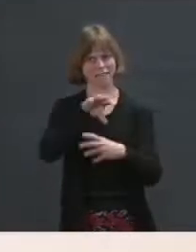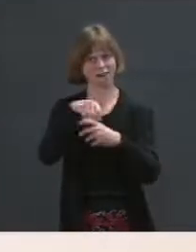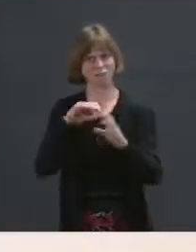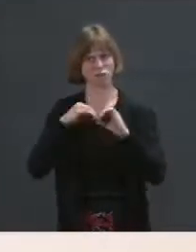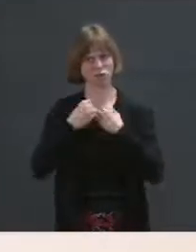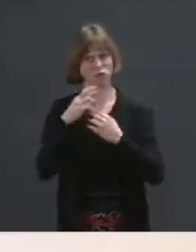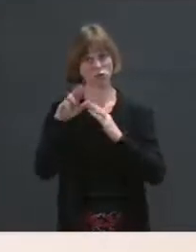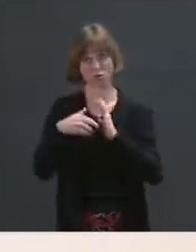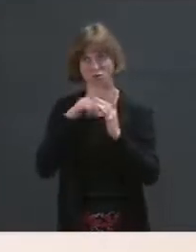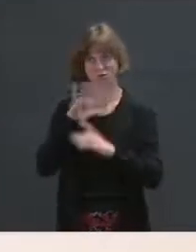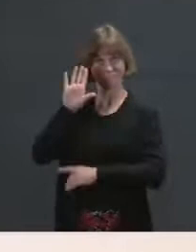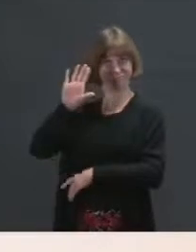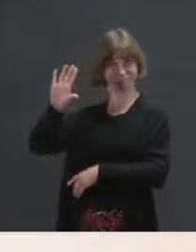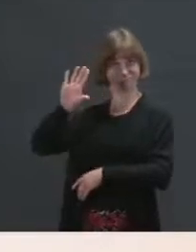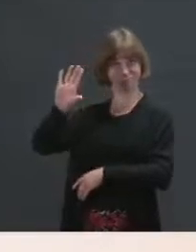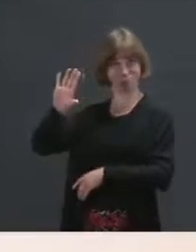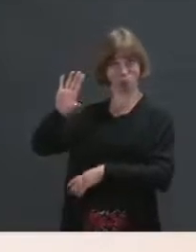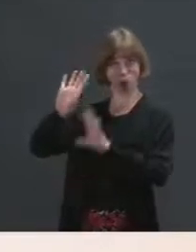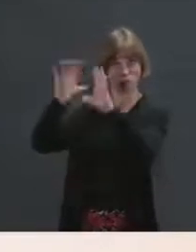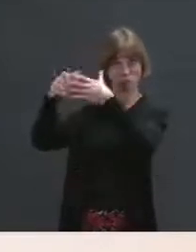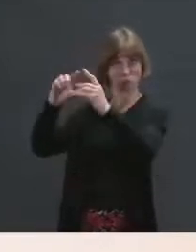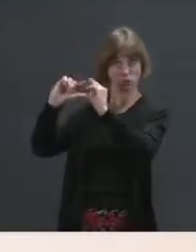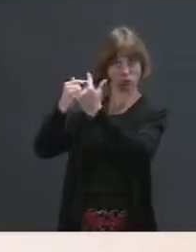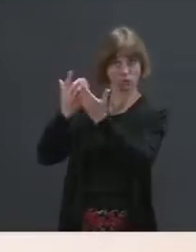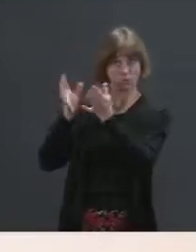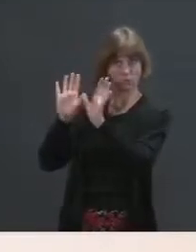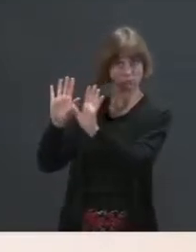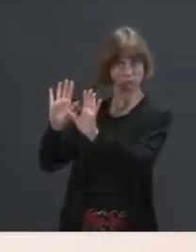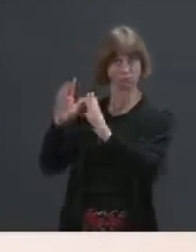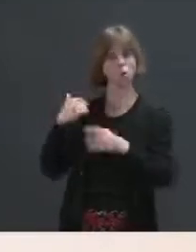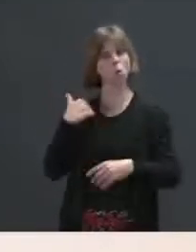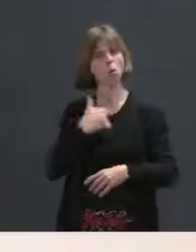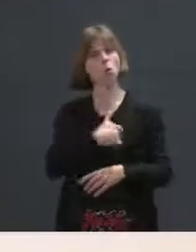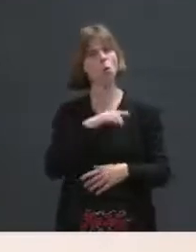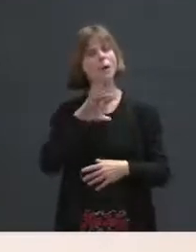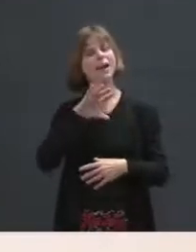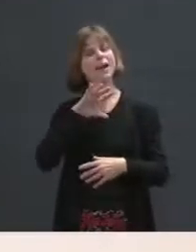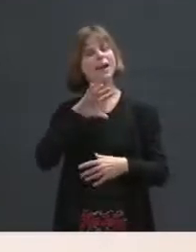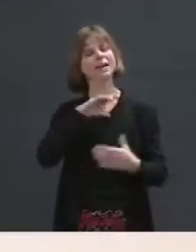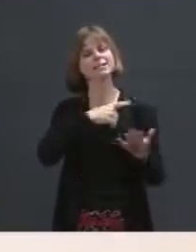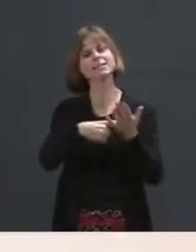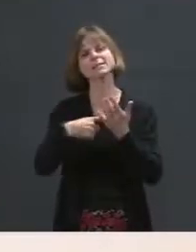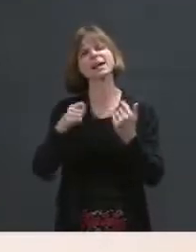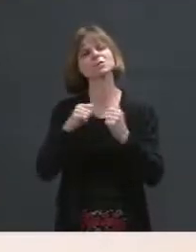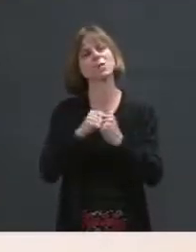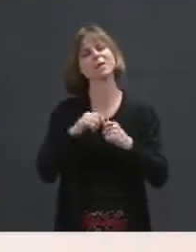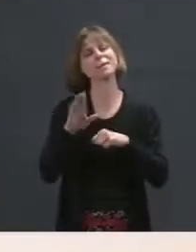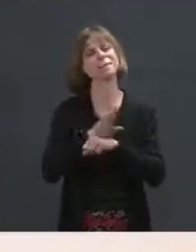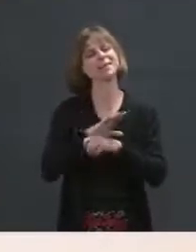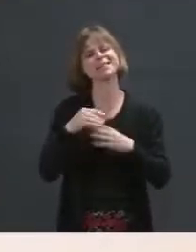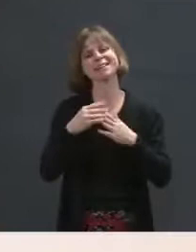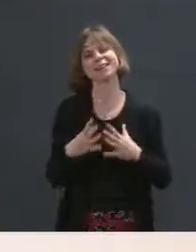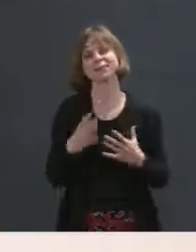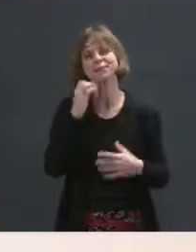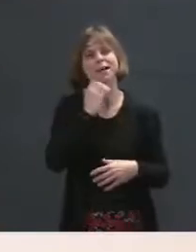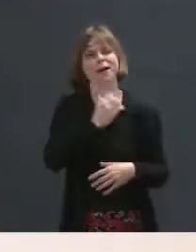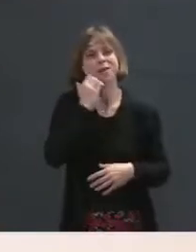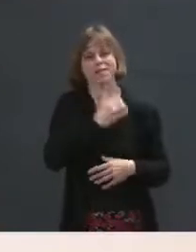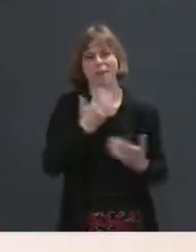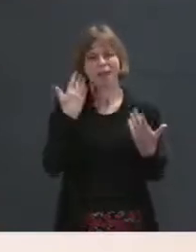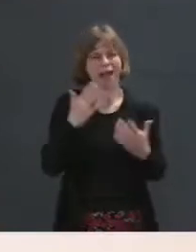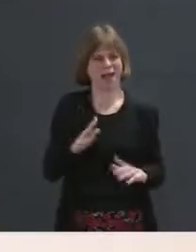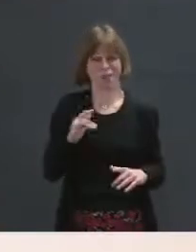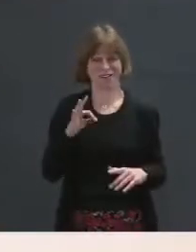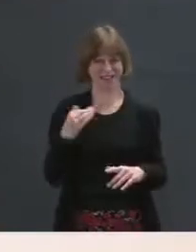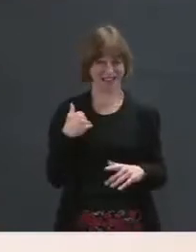it, it was done by these outside groups, but we, of course, engage with business leaders all the time. So, I don't know that I have